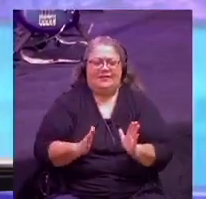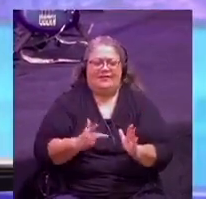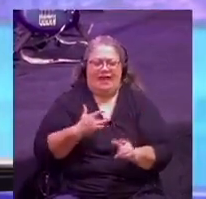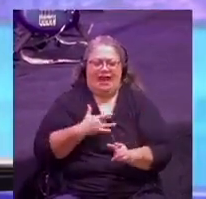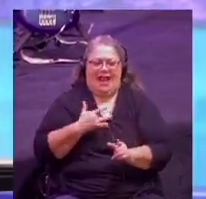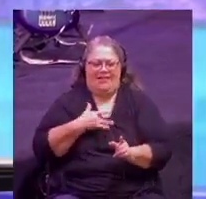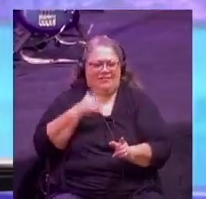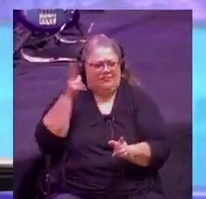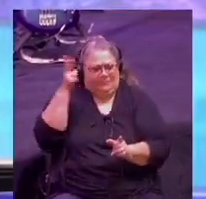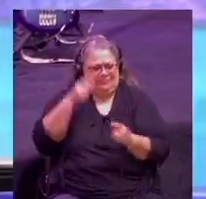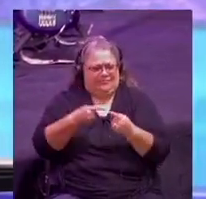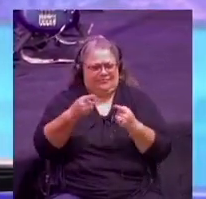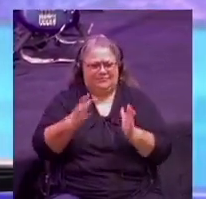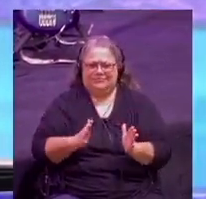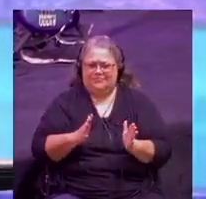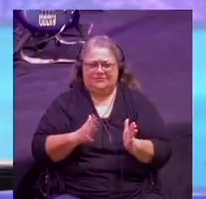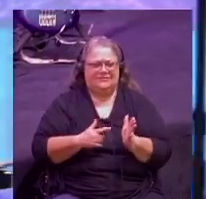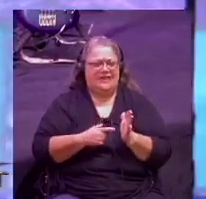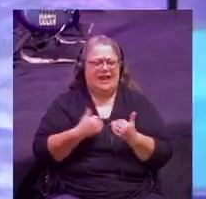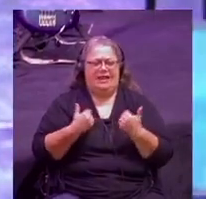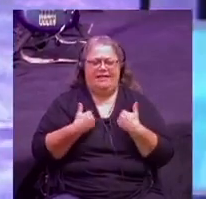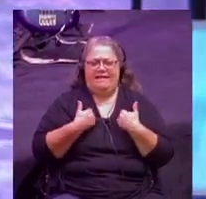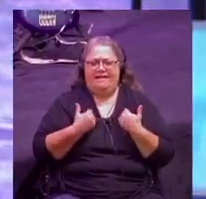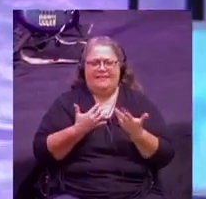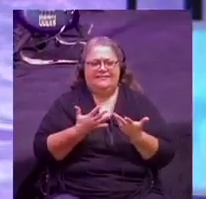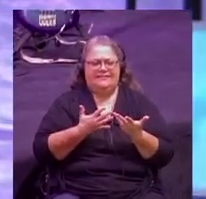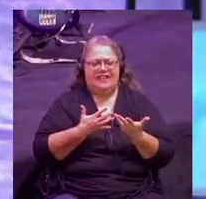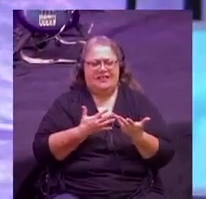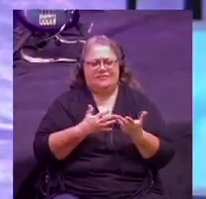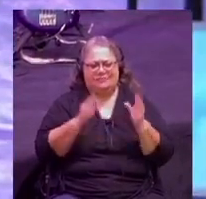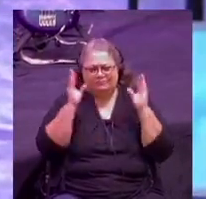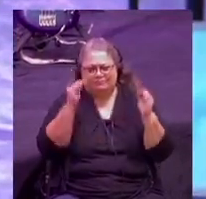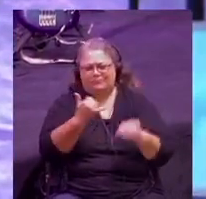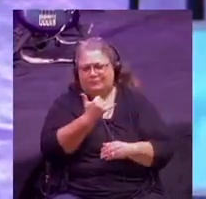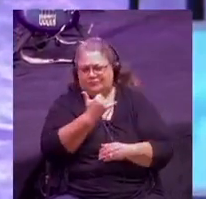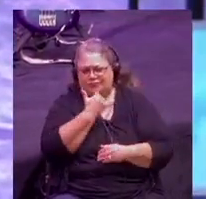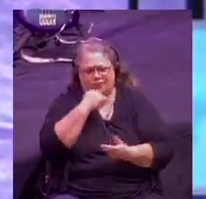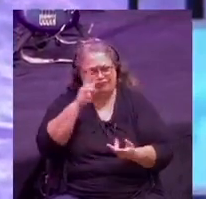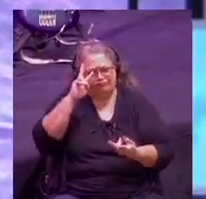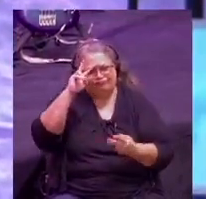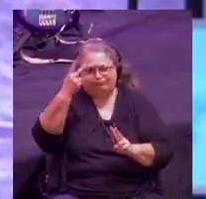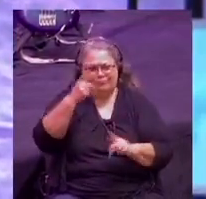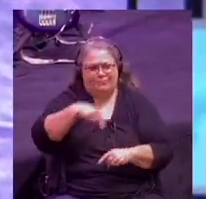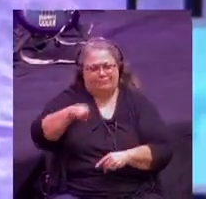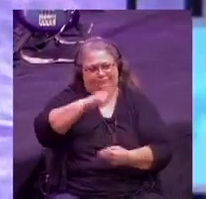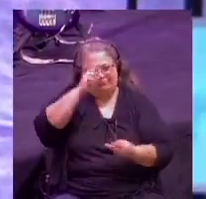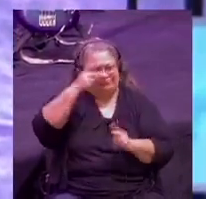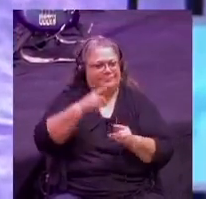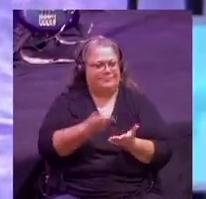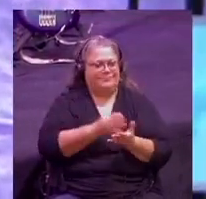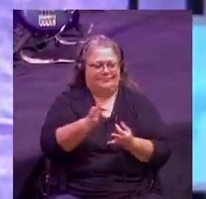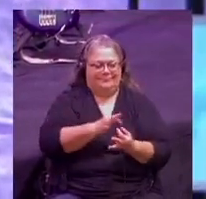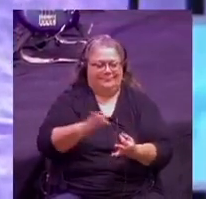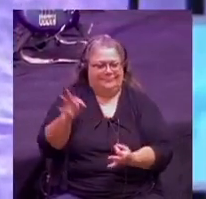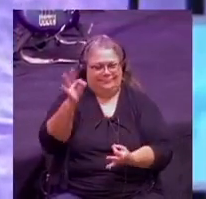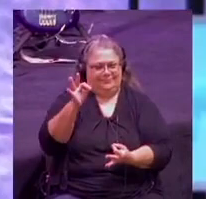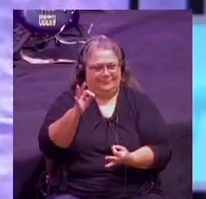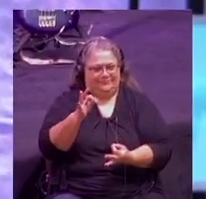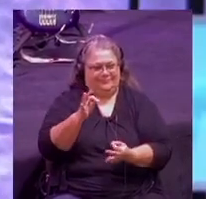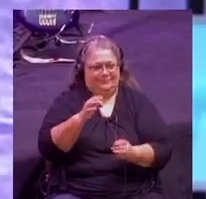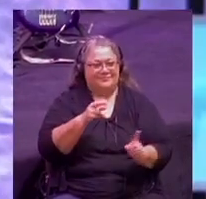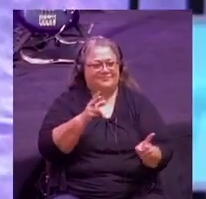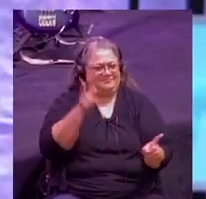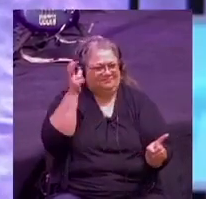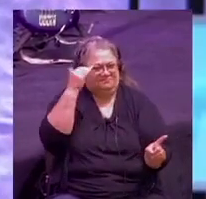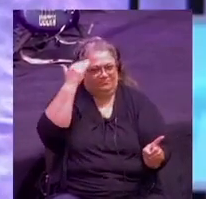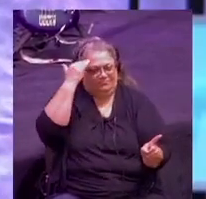I feel like the enemy has so misrepresented and so misconstrued the Holy Spirit, because he understands if we get a hold of the reality of